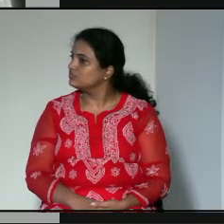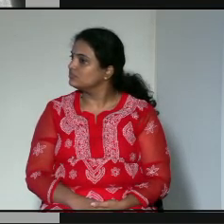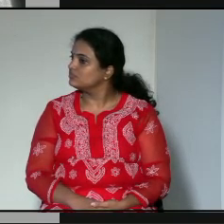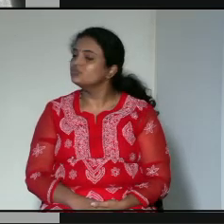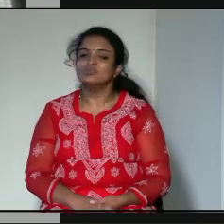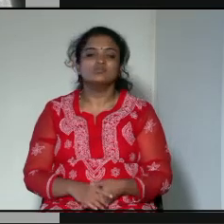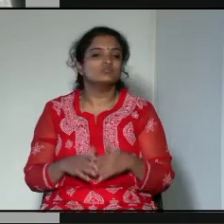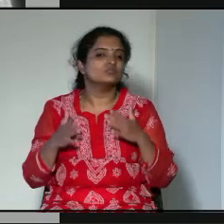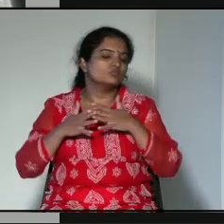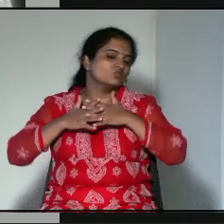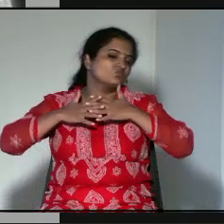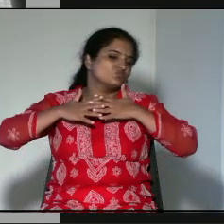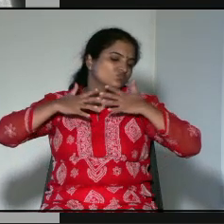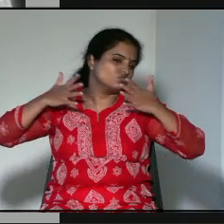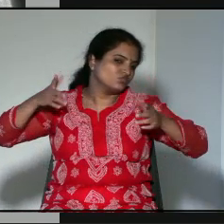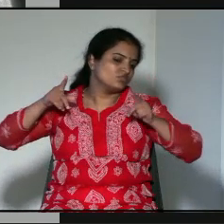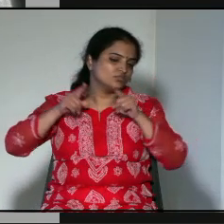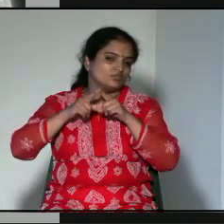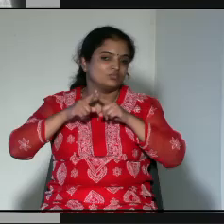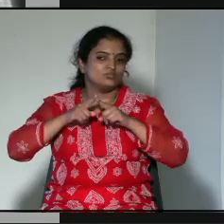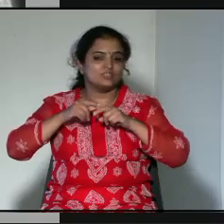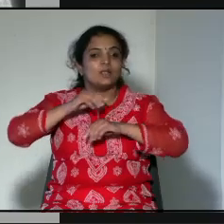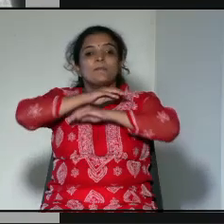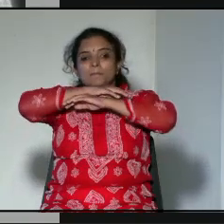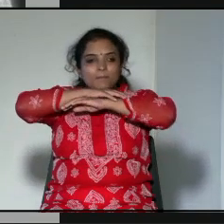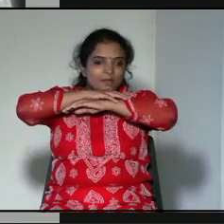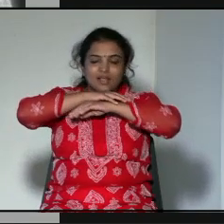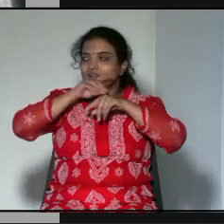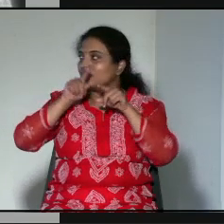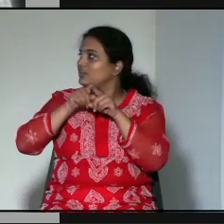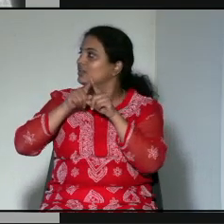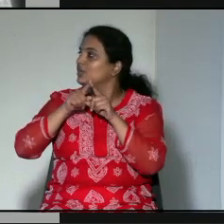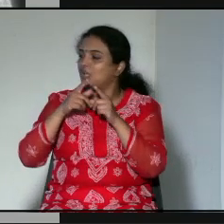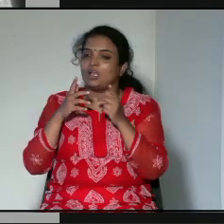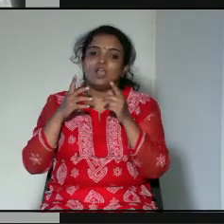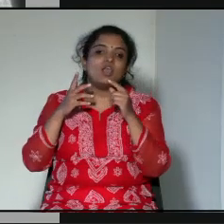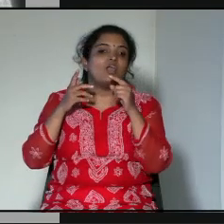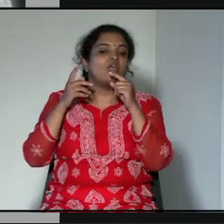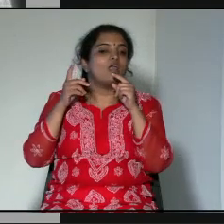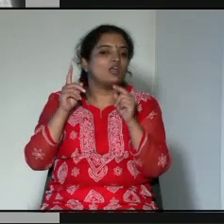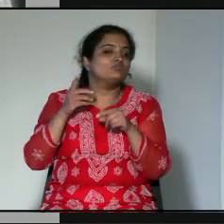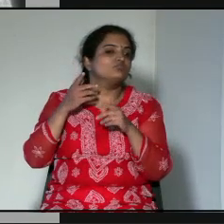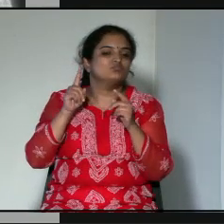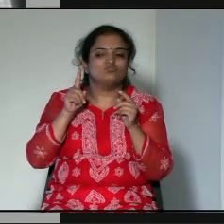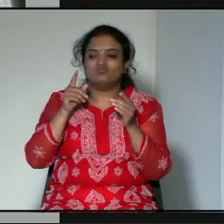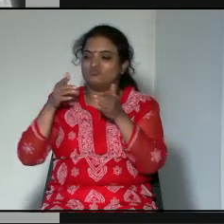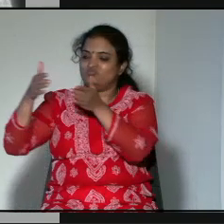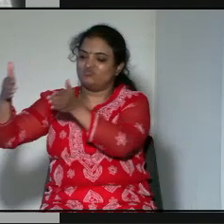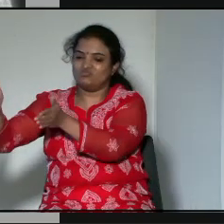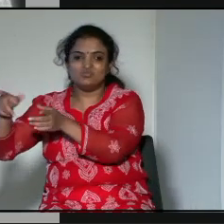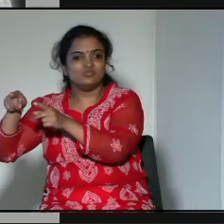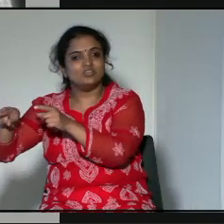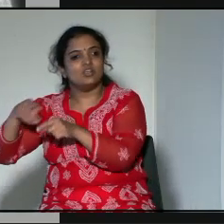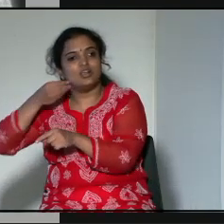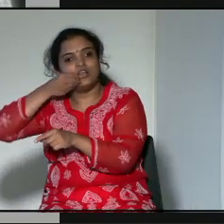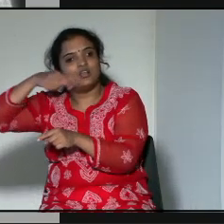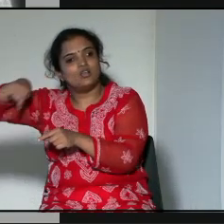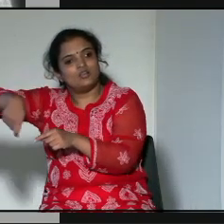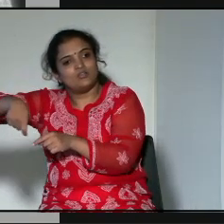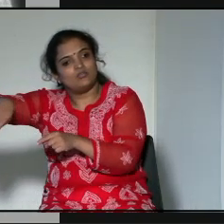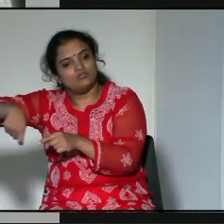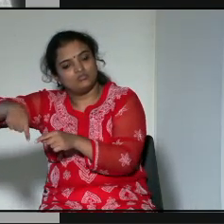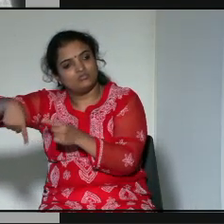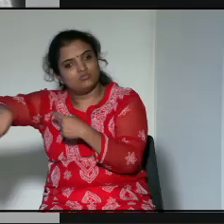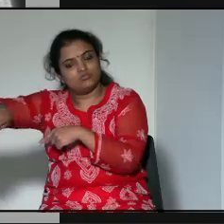a long open balcony where the cooking and waxwork was done in one corner was also where everyone congregated